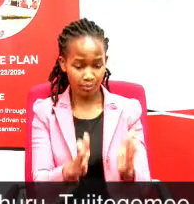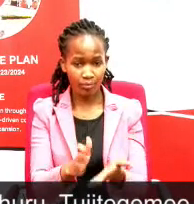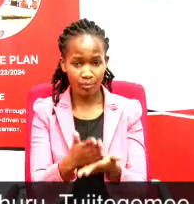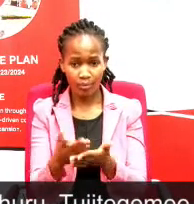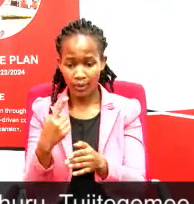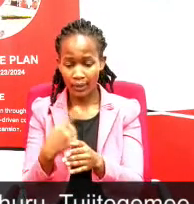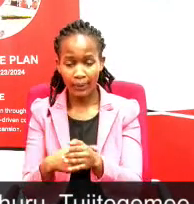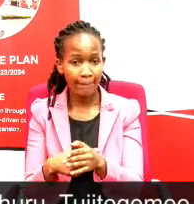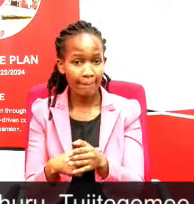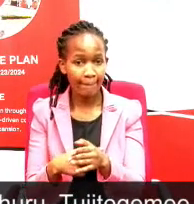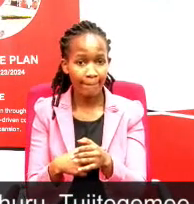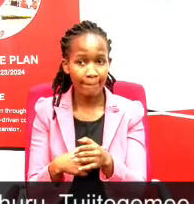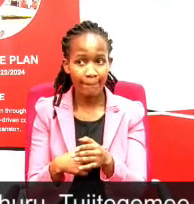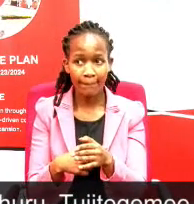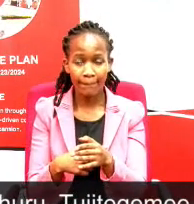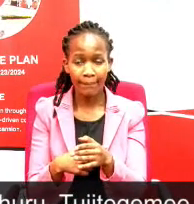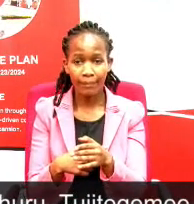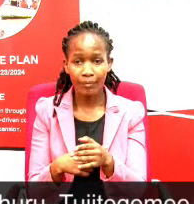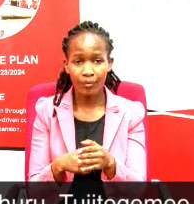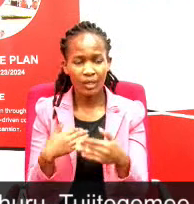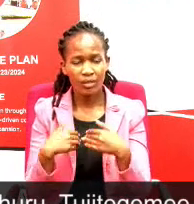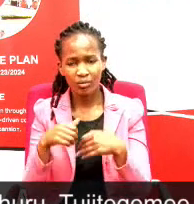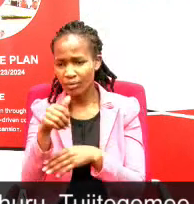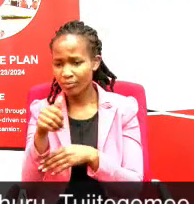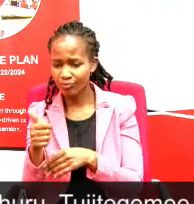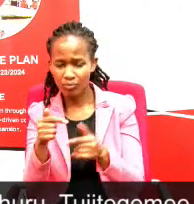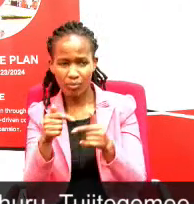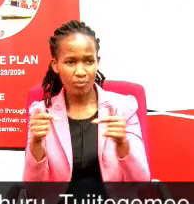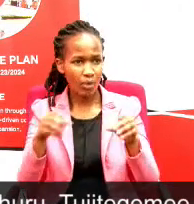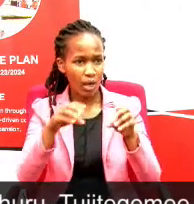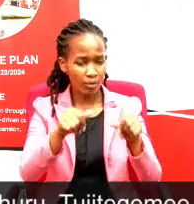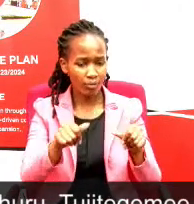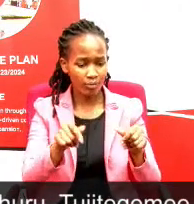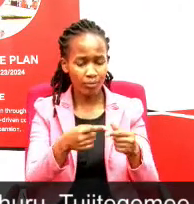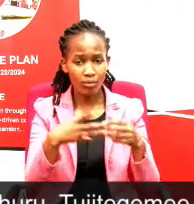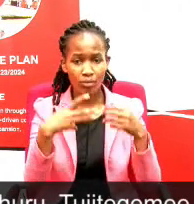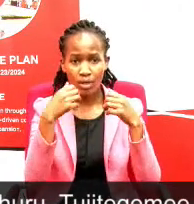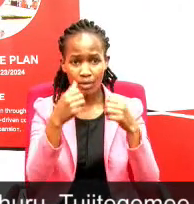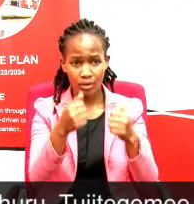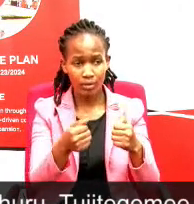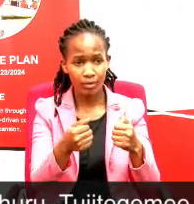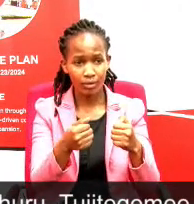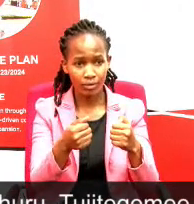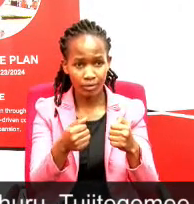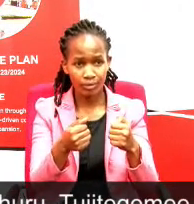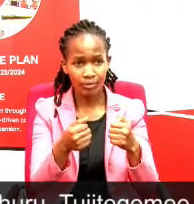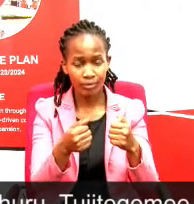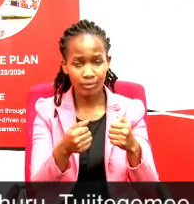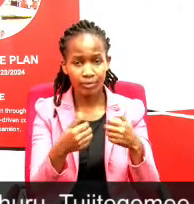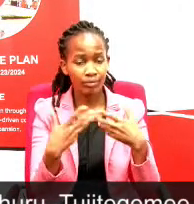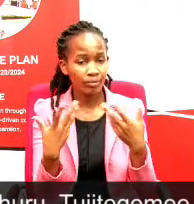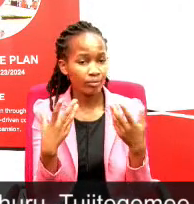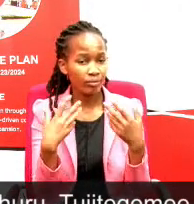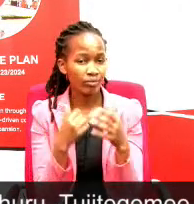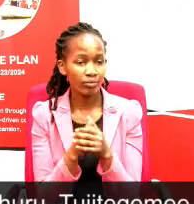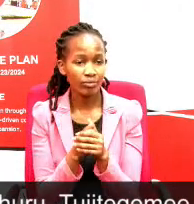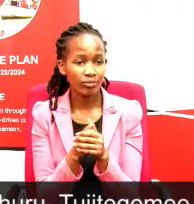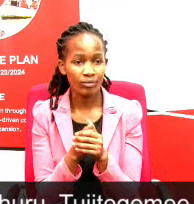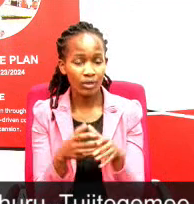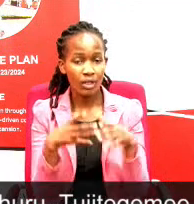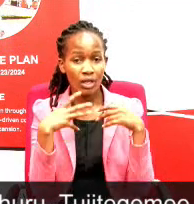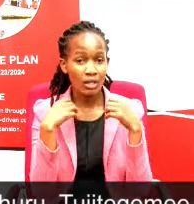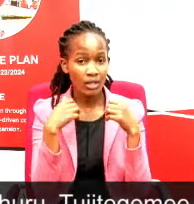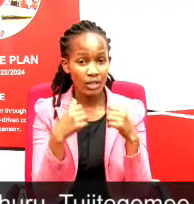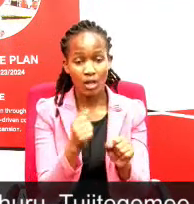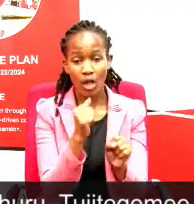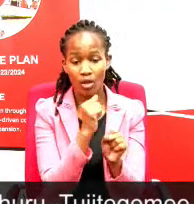sometimes contested. There's the alternative dispute resolution and strengthening that, strengthening the debt function, strengthening